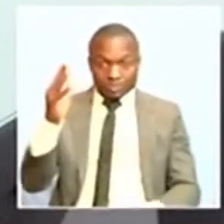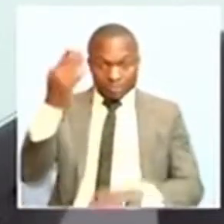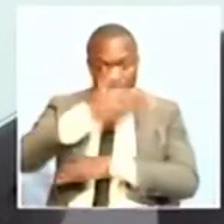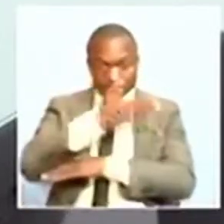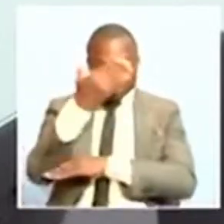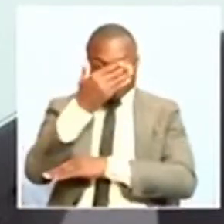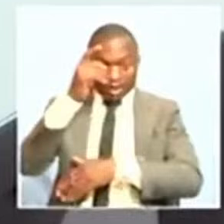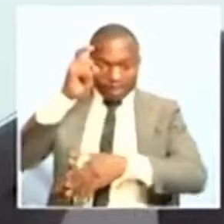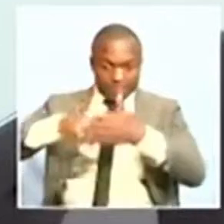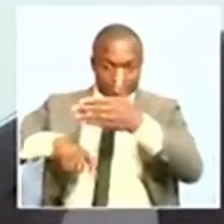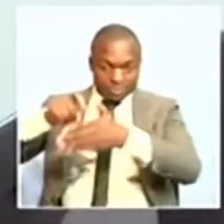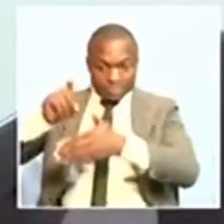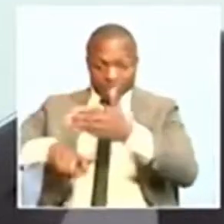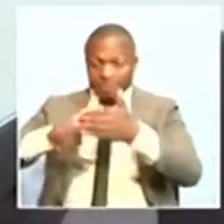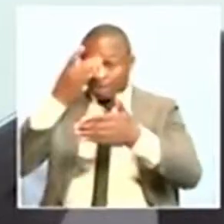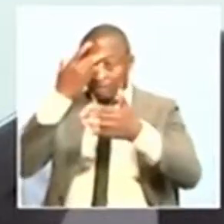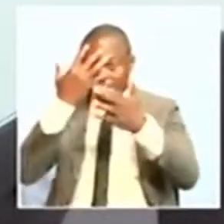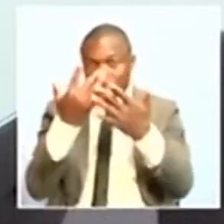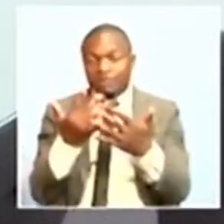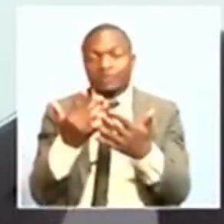excise duty is expected to